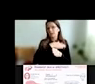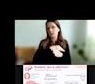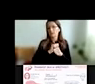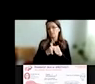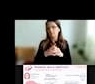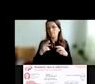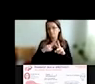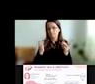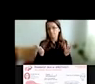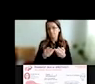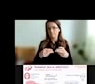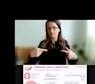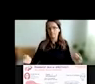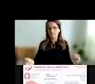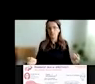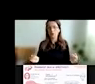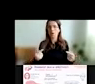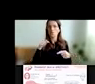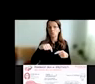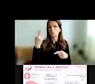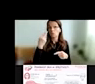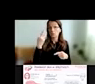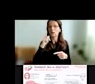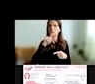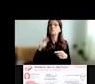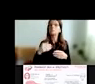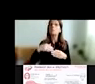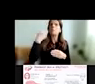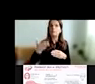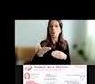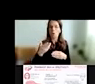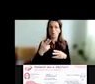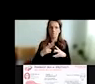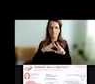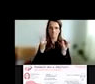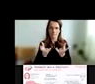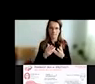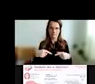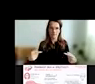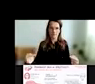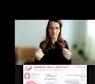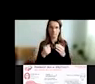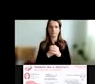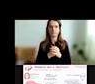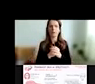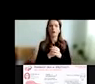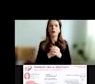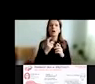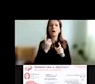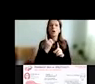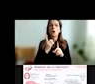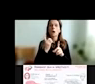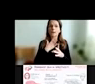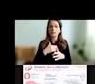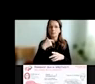and the trends before and after the pandemic. First, I would